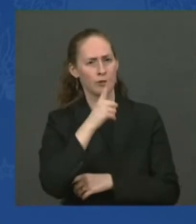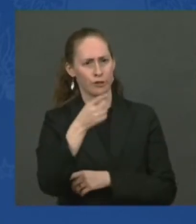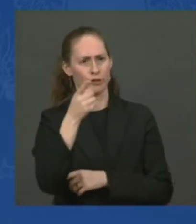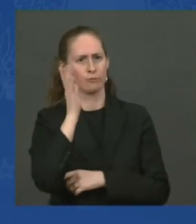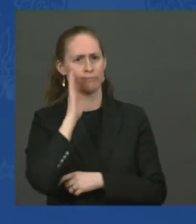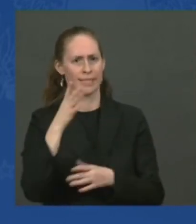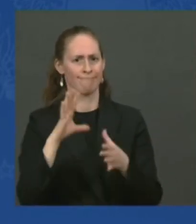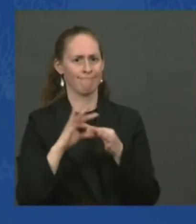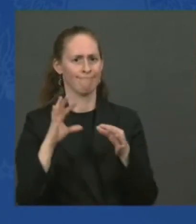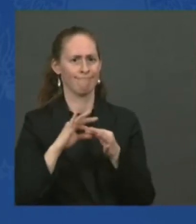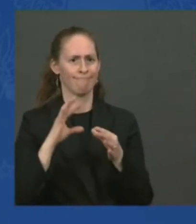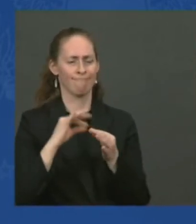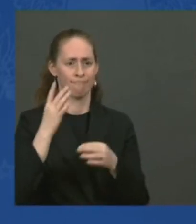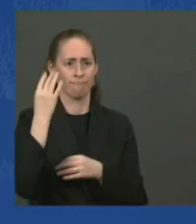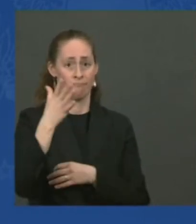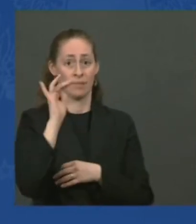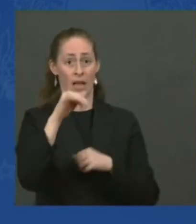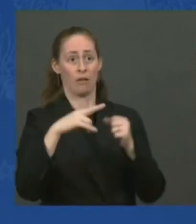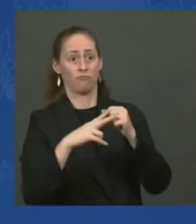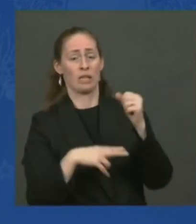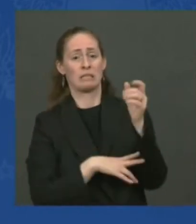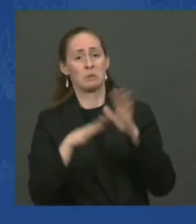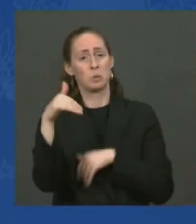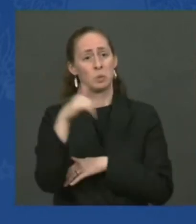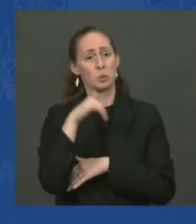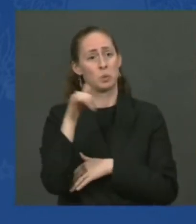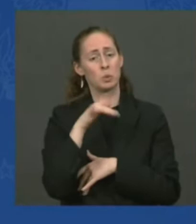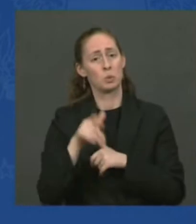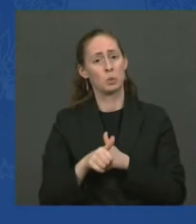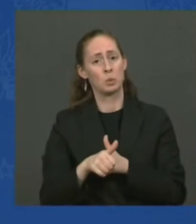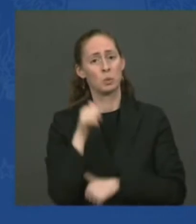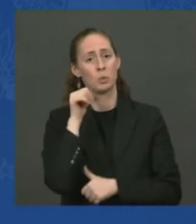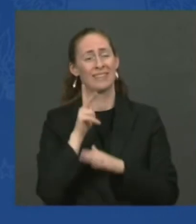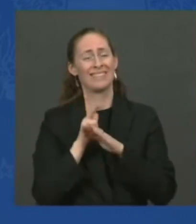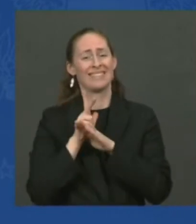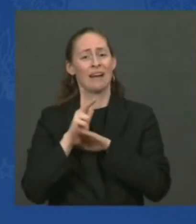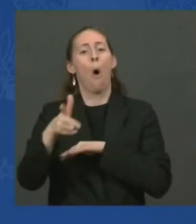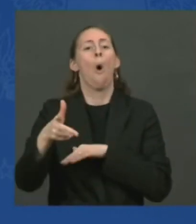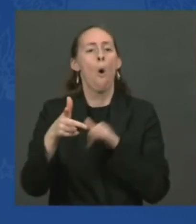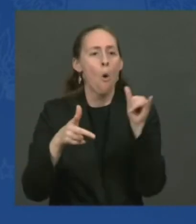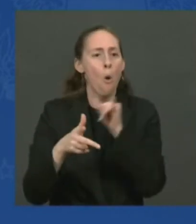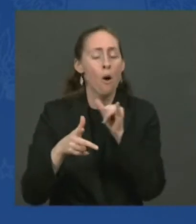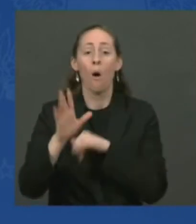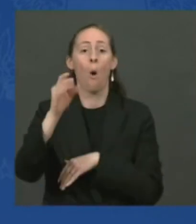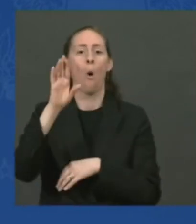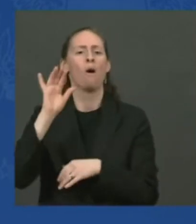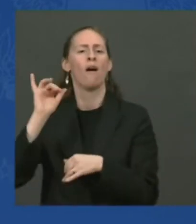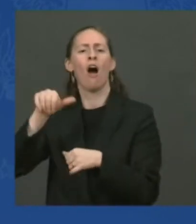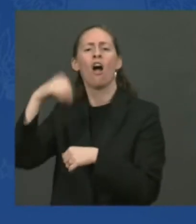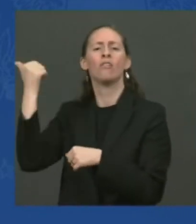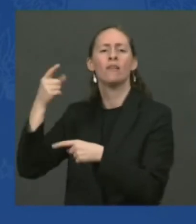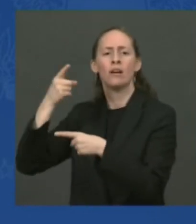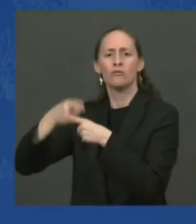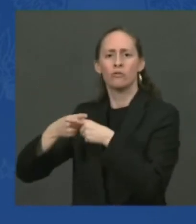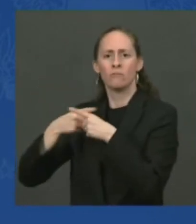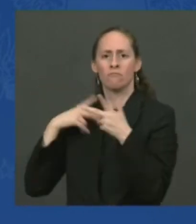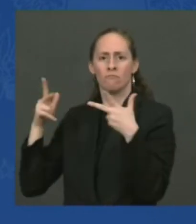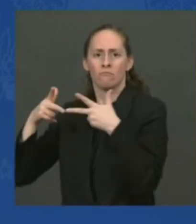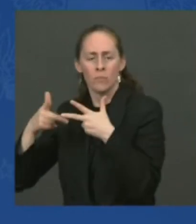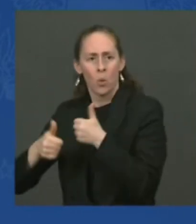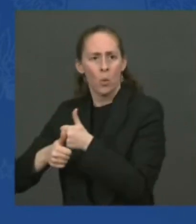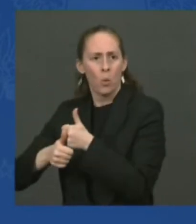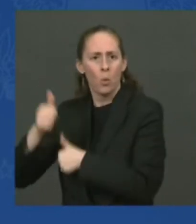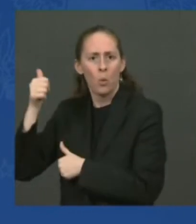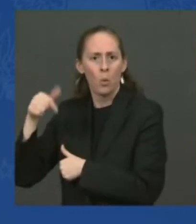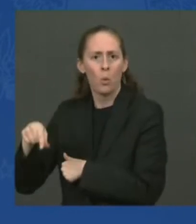the particular bridge, or where the most dangerous intersection in your town is. This law makes us the most significant investment in